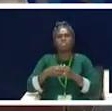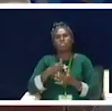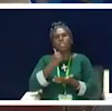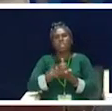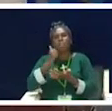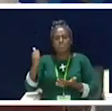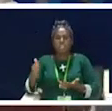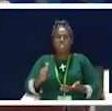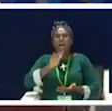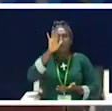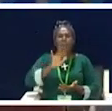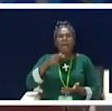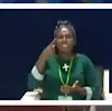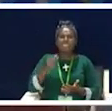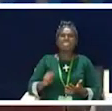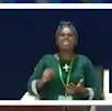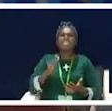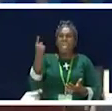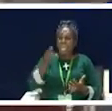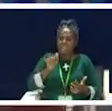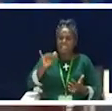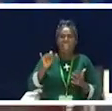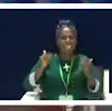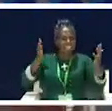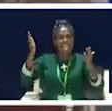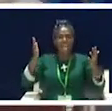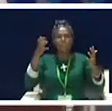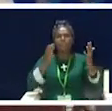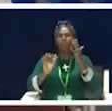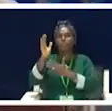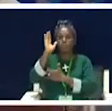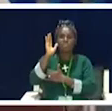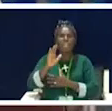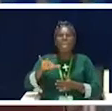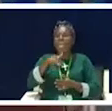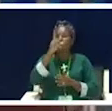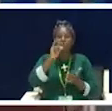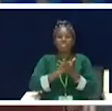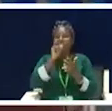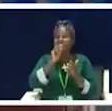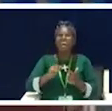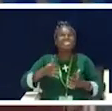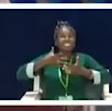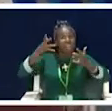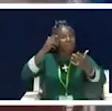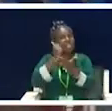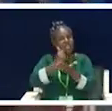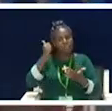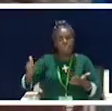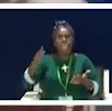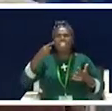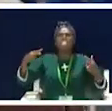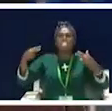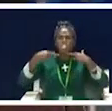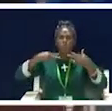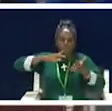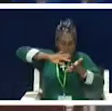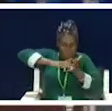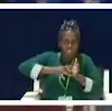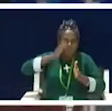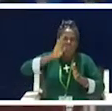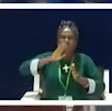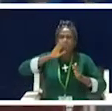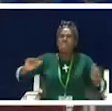by the everlasting arm of God. As everyone who can say a living amen, the yoke of oppression shall be broken in your